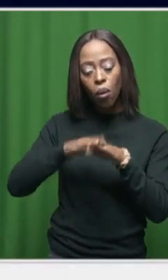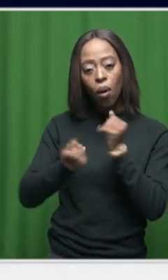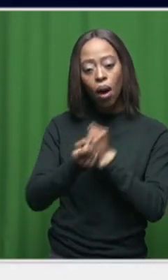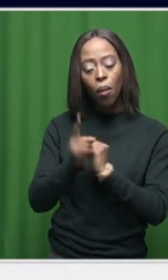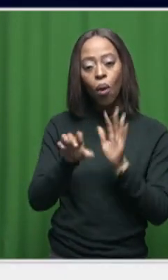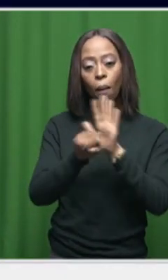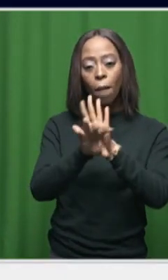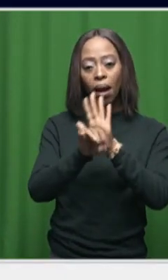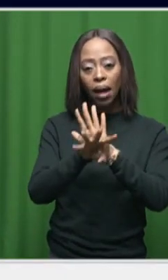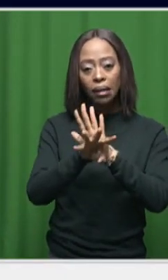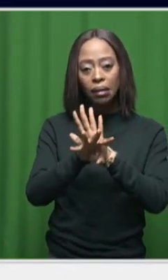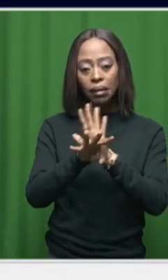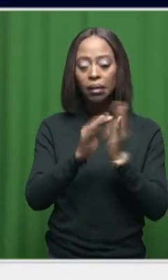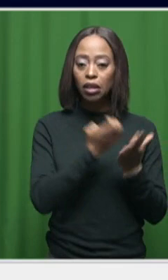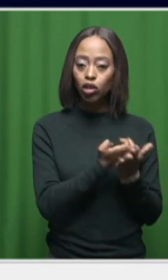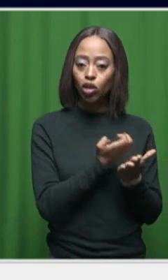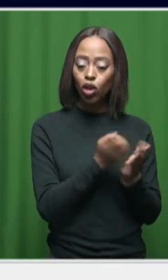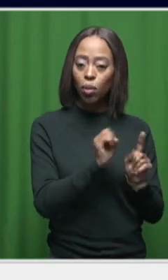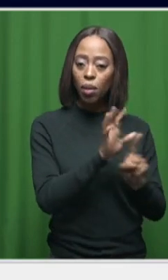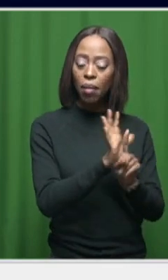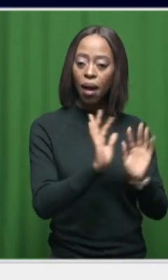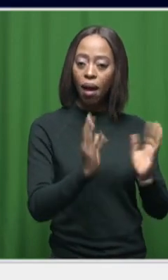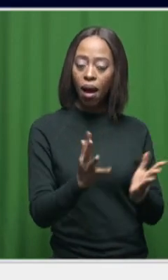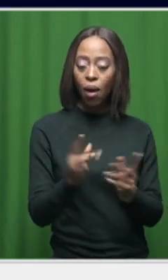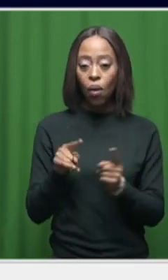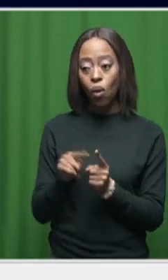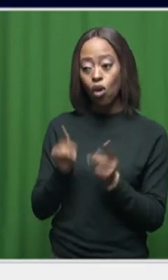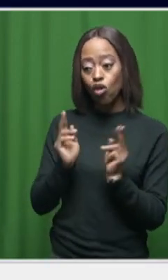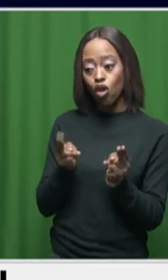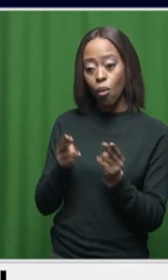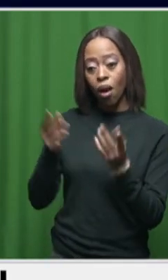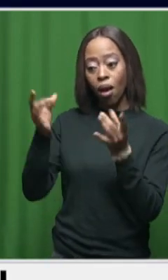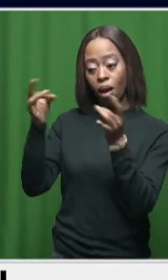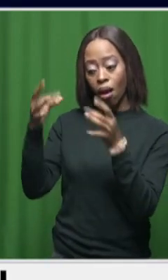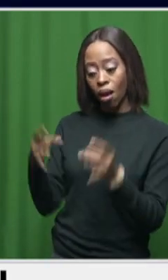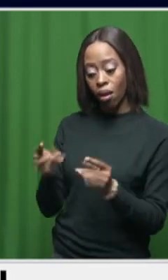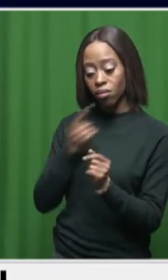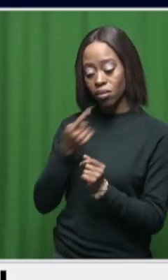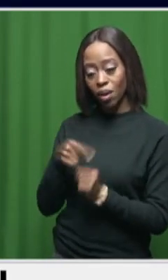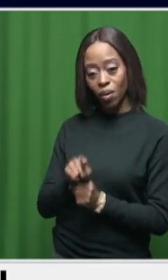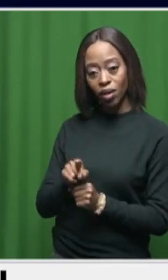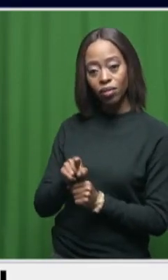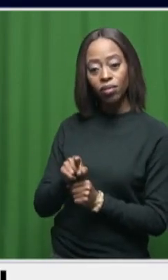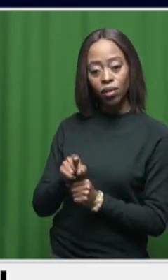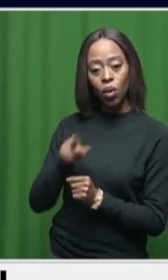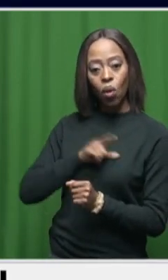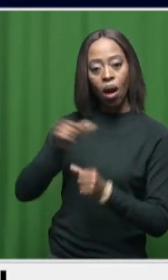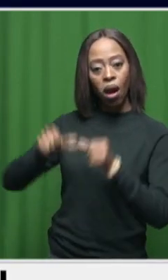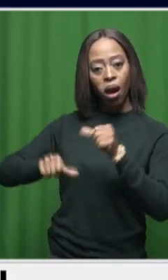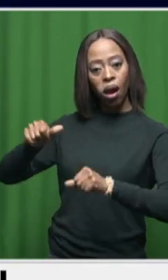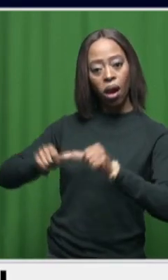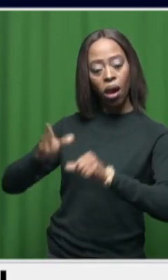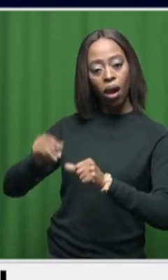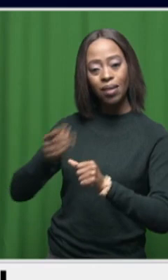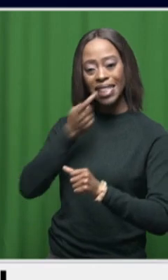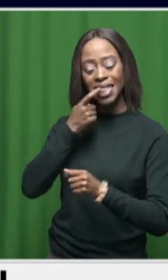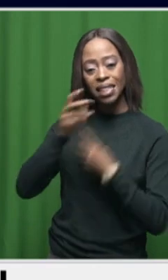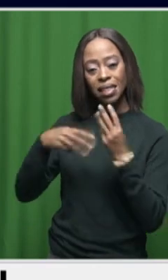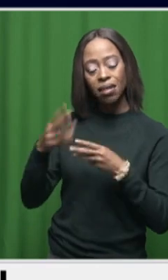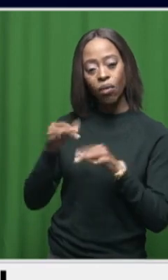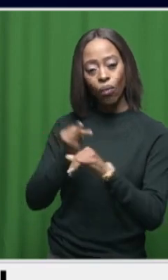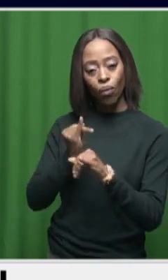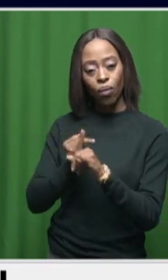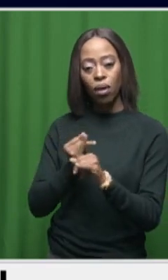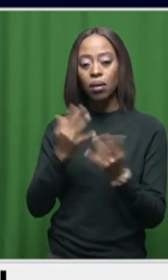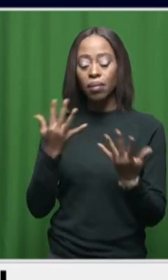the market, economic factors. Yeah. We're having a look at what general surveys, so you put surveys out, you've got surveys with regards to the metalworking industry. And